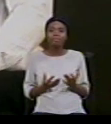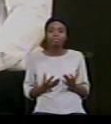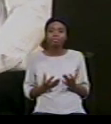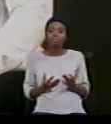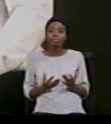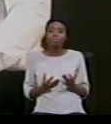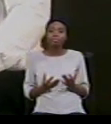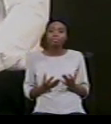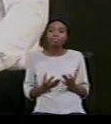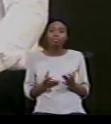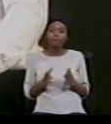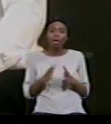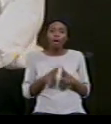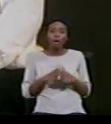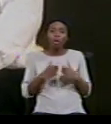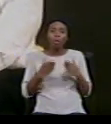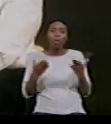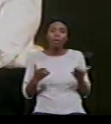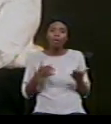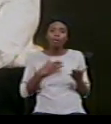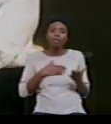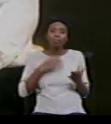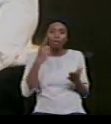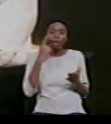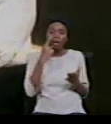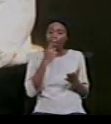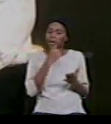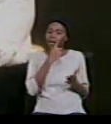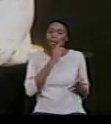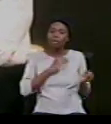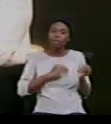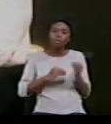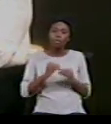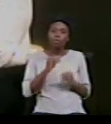obey. I am ready, Lord.